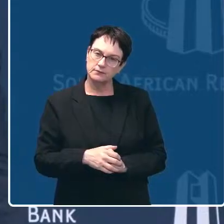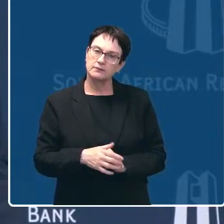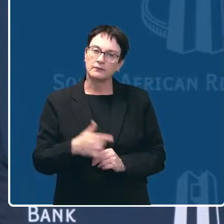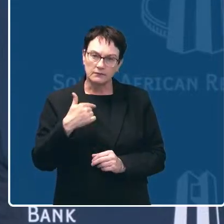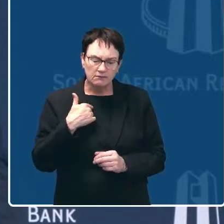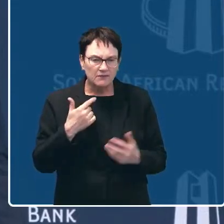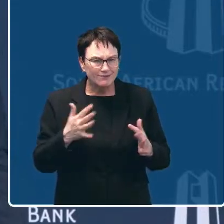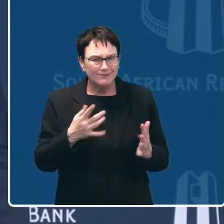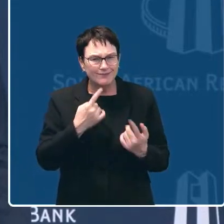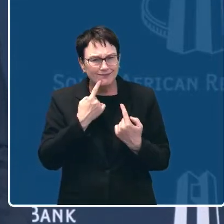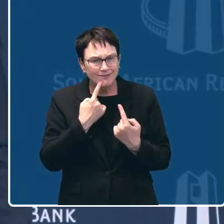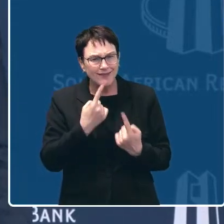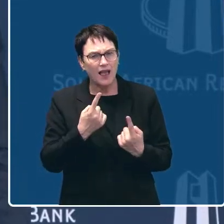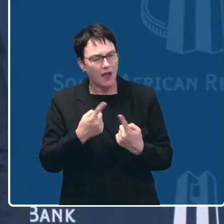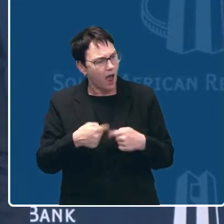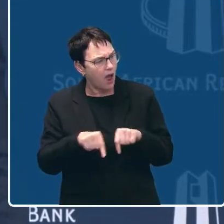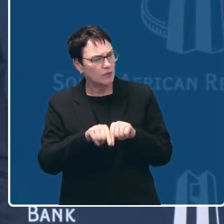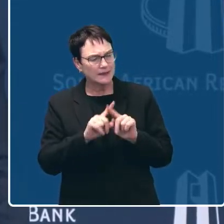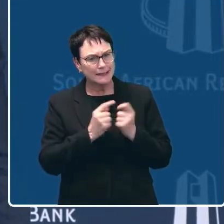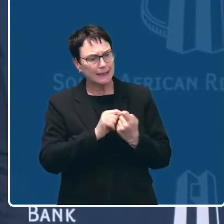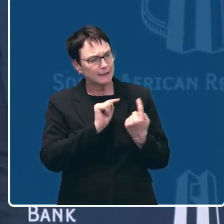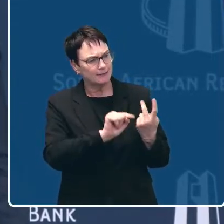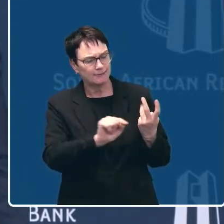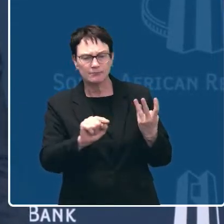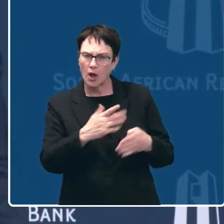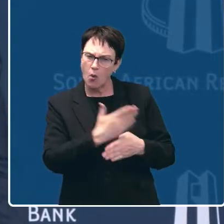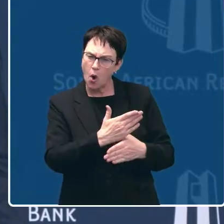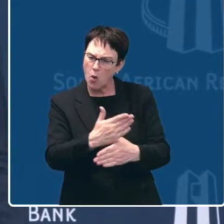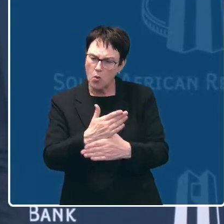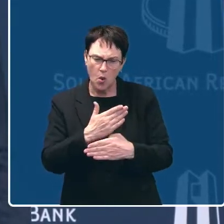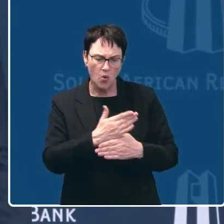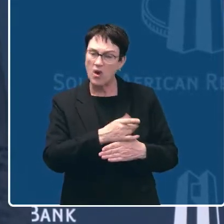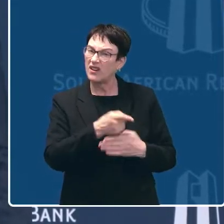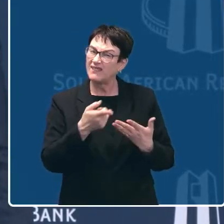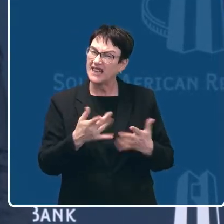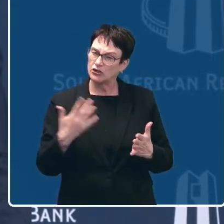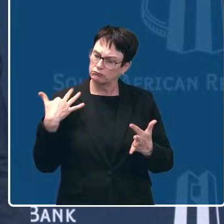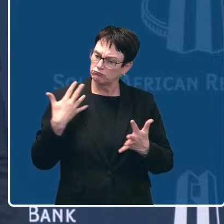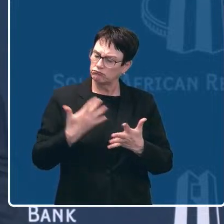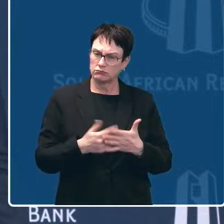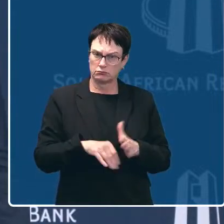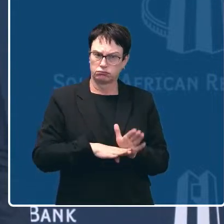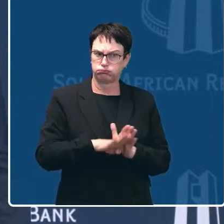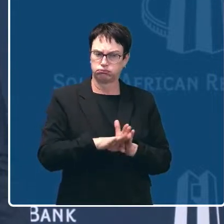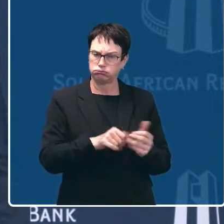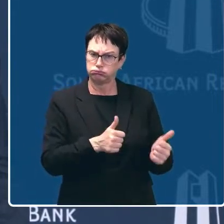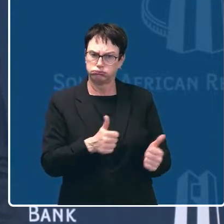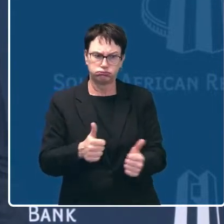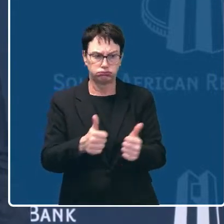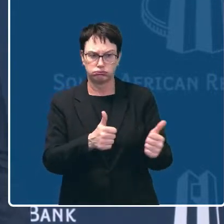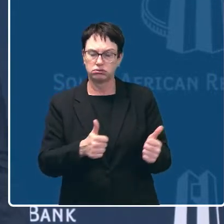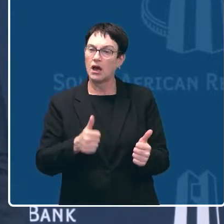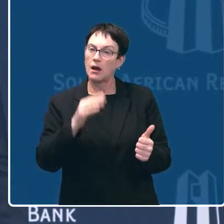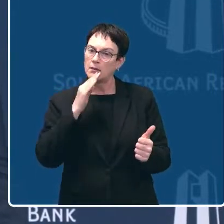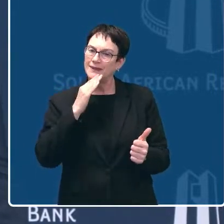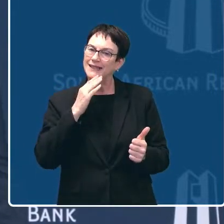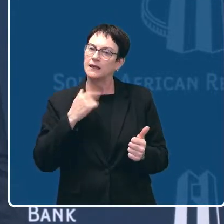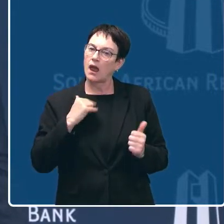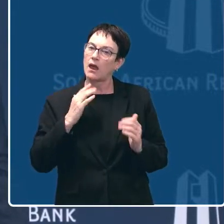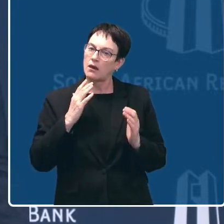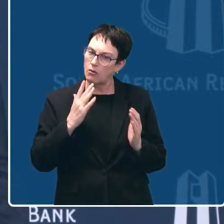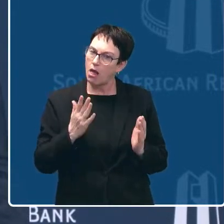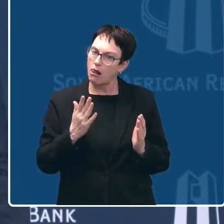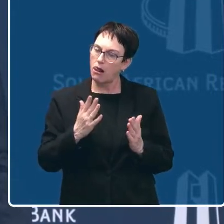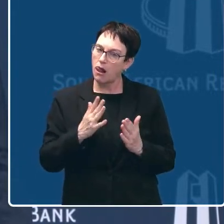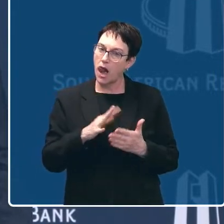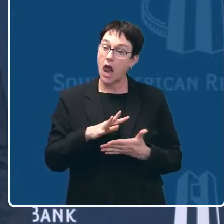instructed the teams to do work, and work is at an advanced stage, and recommendations would be made to the